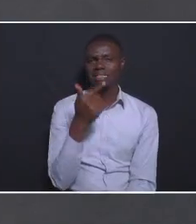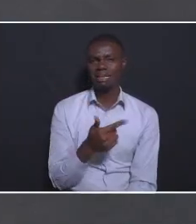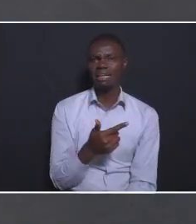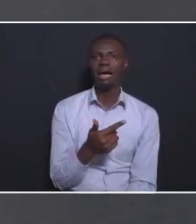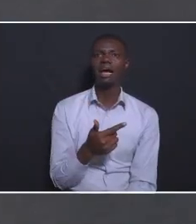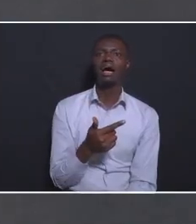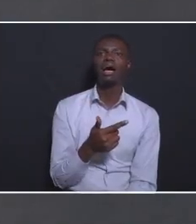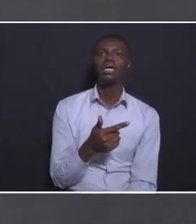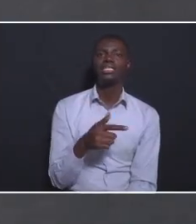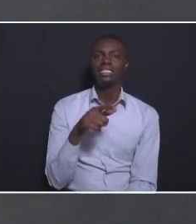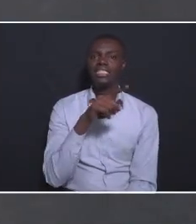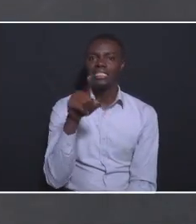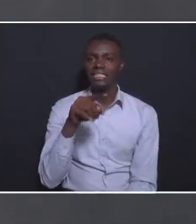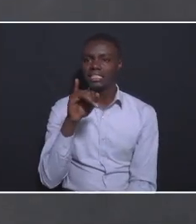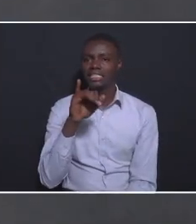Upendwa?